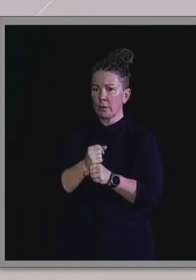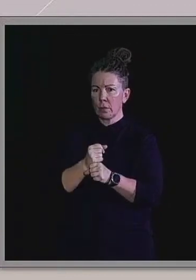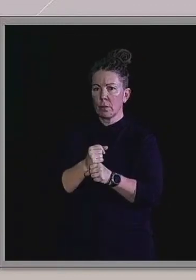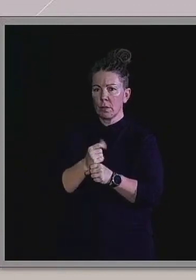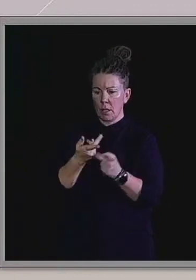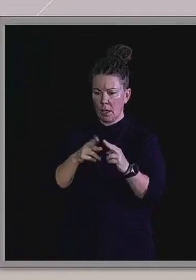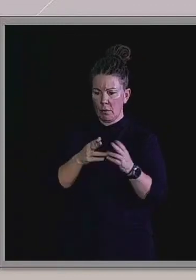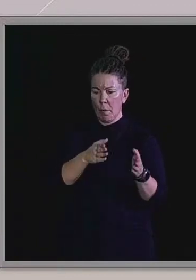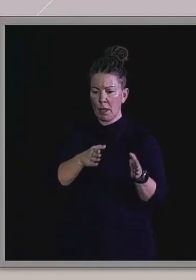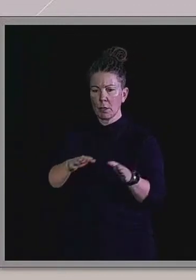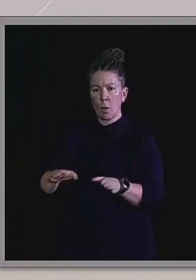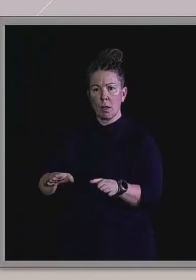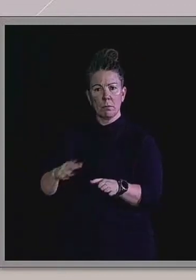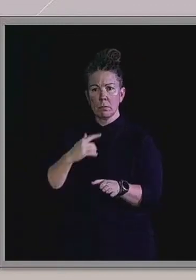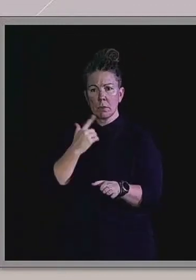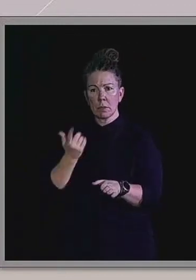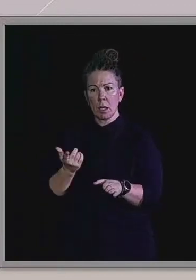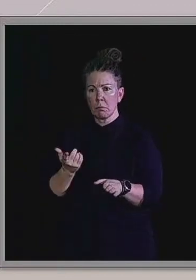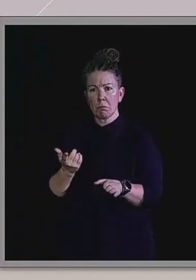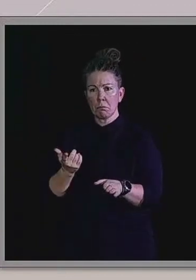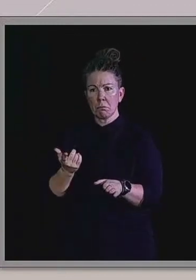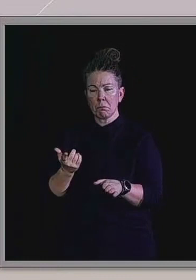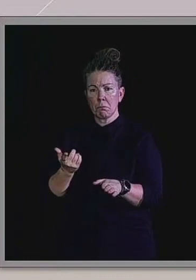away, we don't care where we go, as long as we